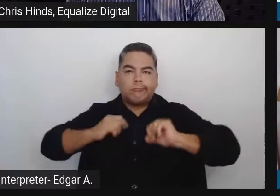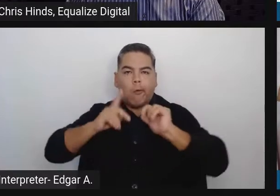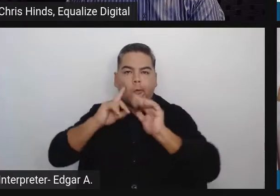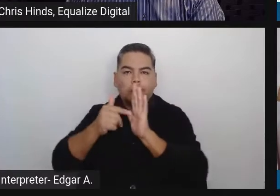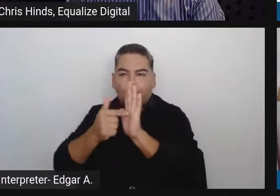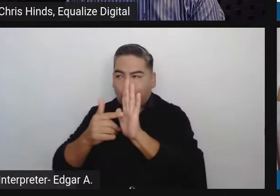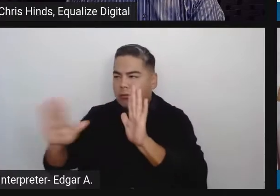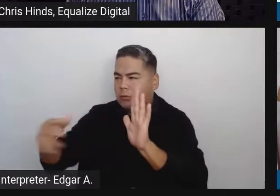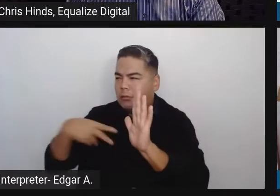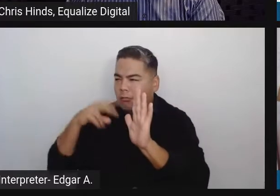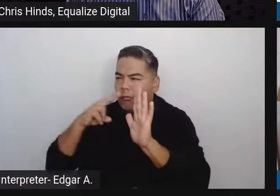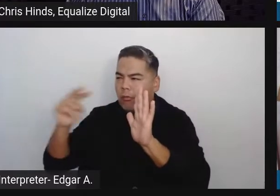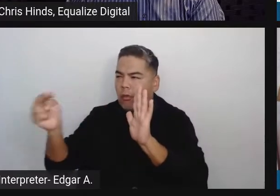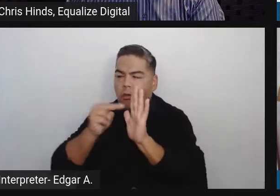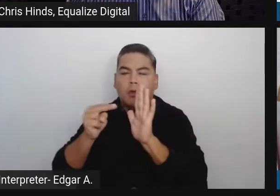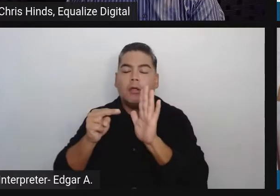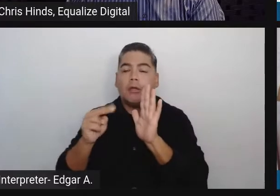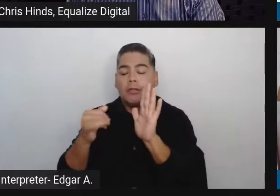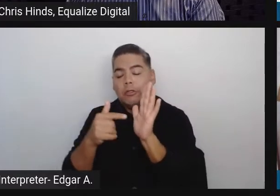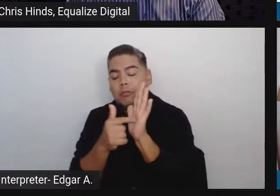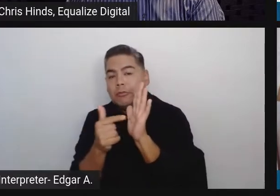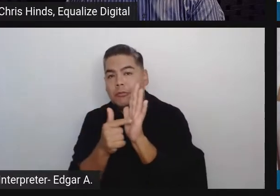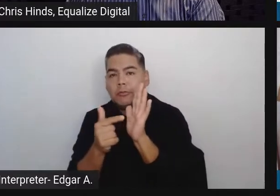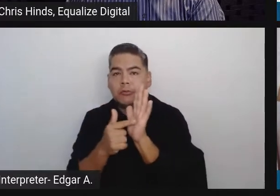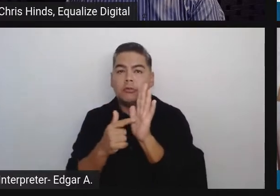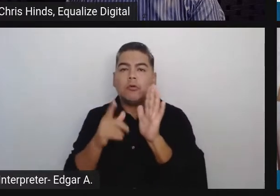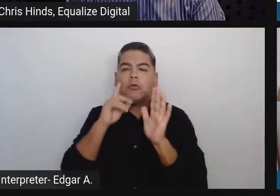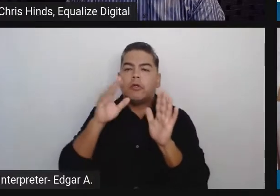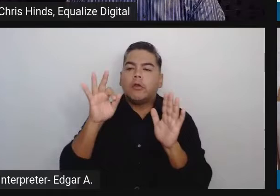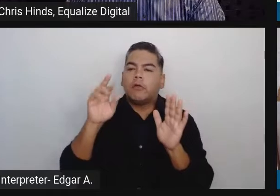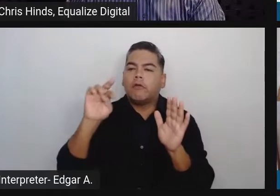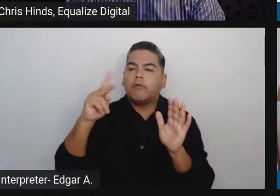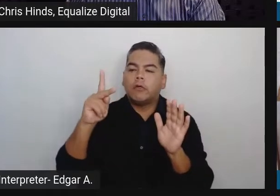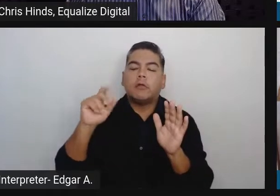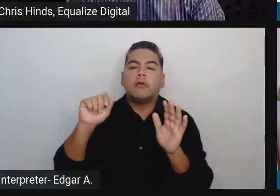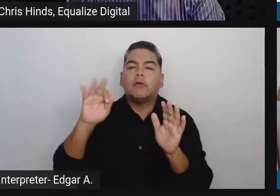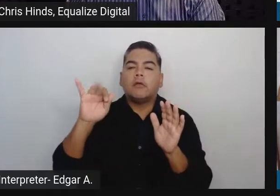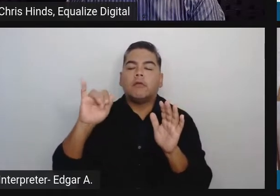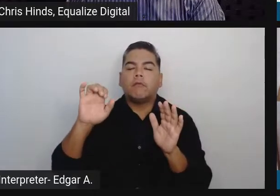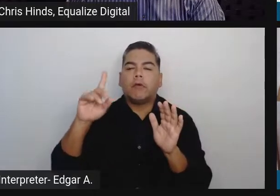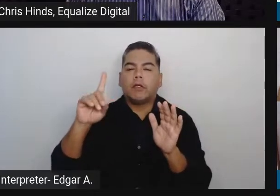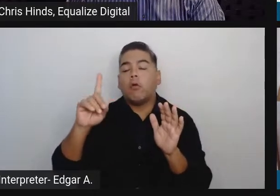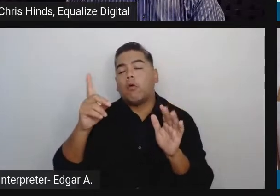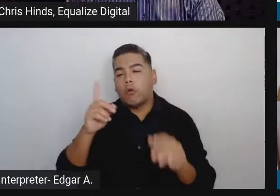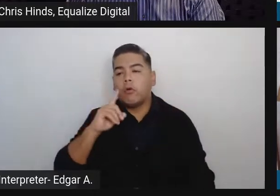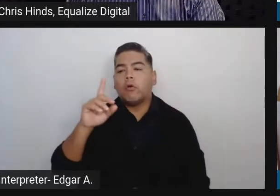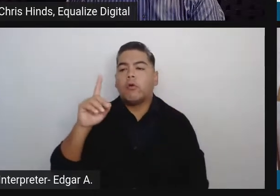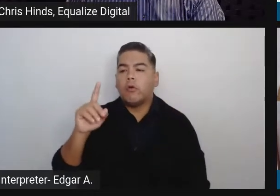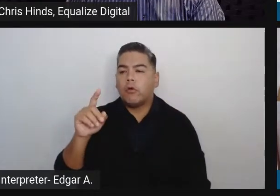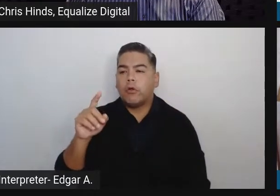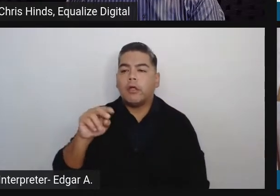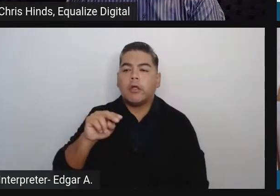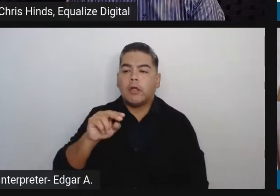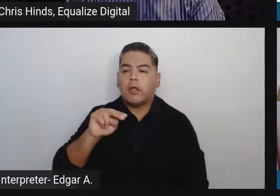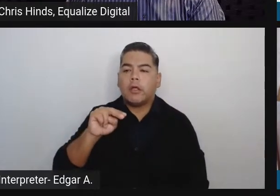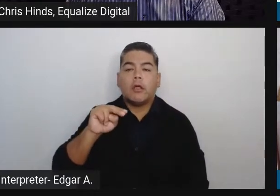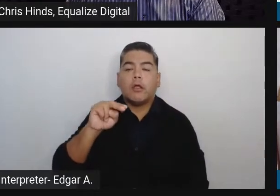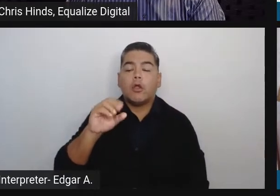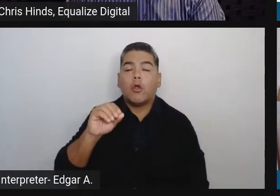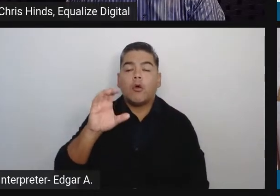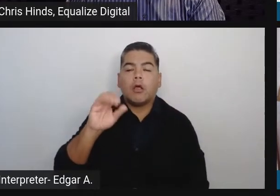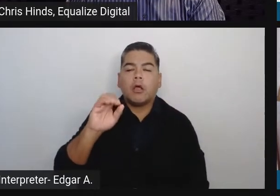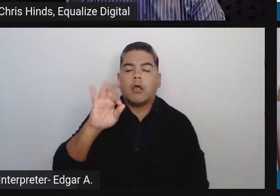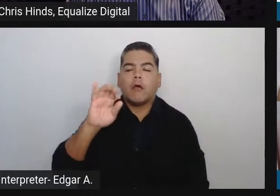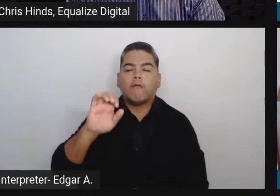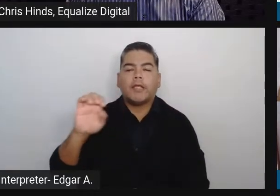and like maybe show them something with Funkify or No Coffee, one of those visual disability simulators, just to kind of help